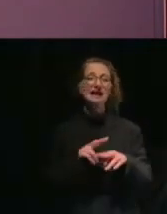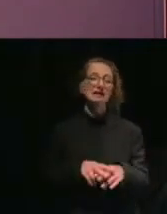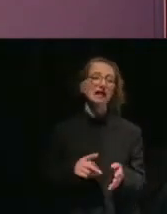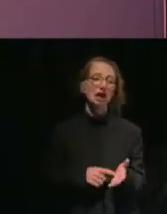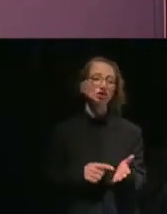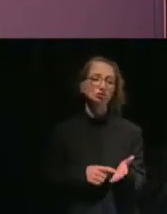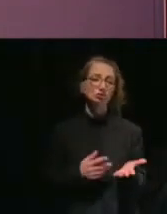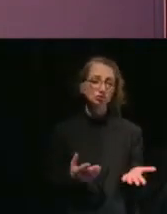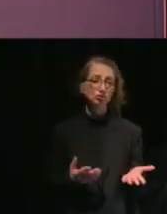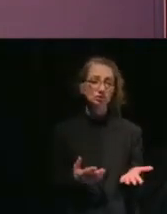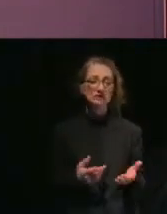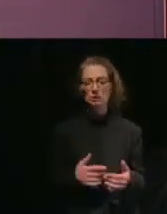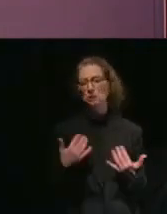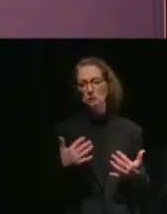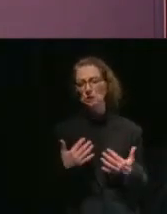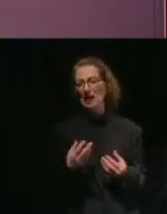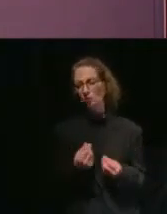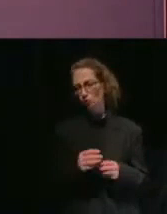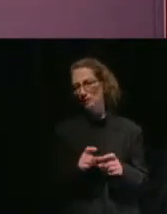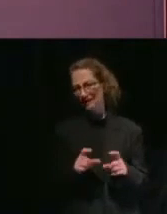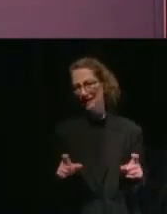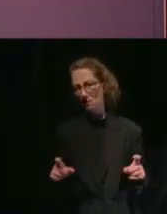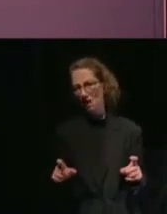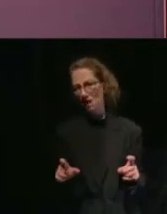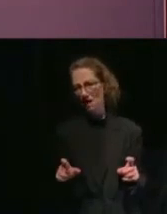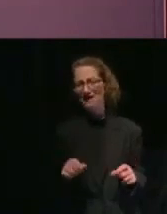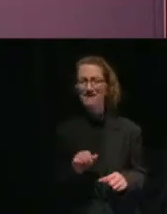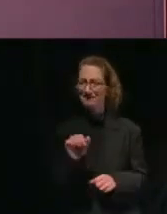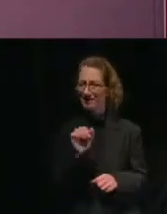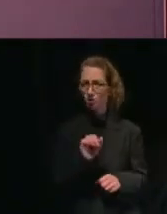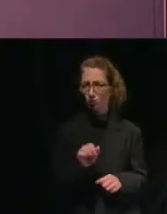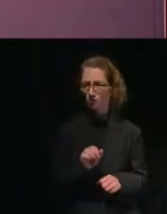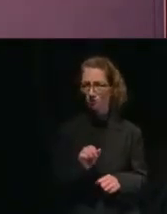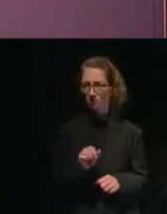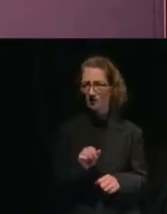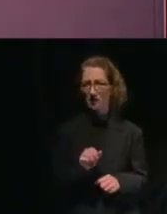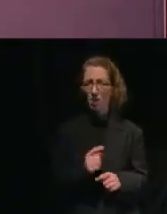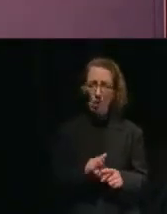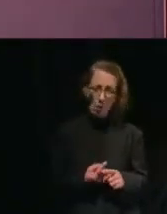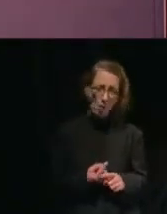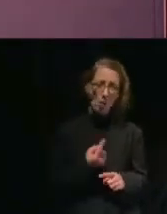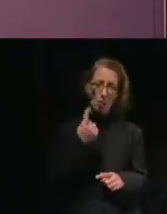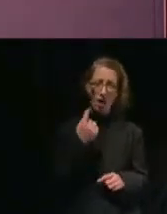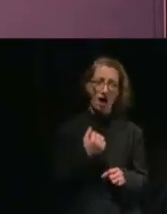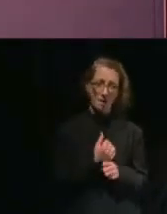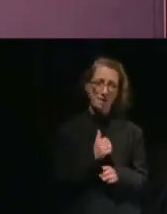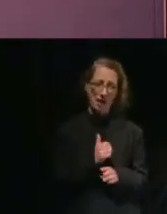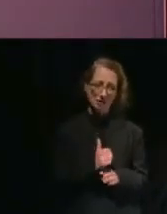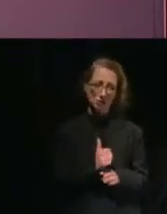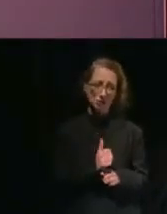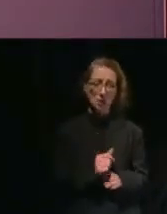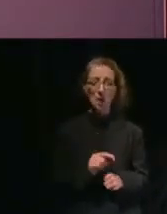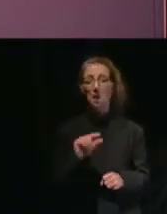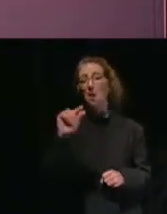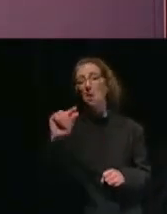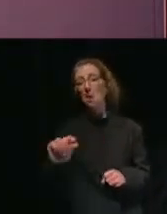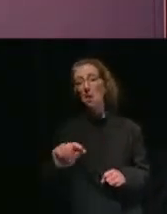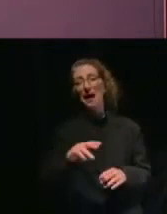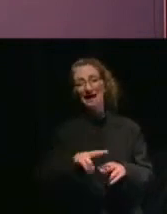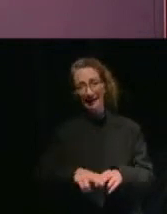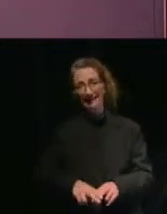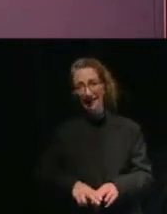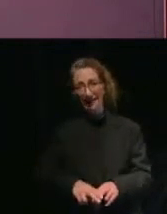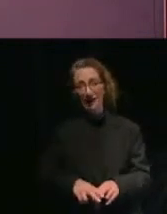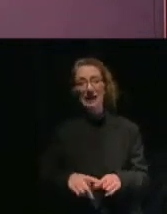It's a very emotional response that the interview subjects have. There's a discrepancy between the large amount of